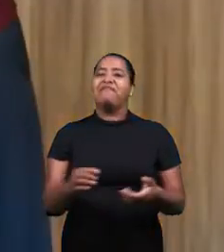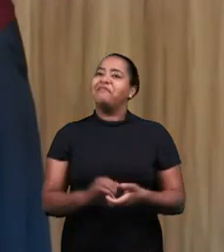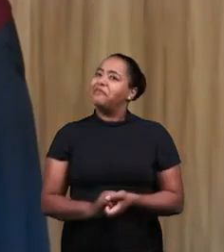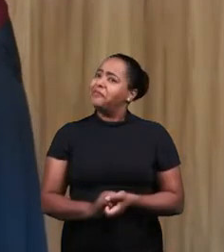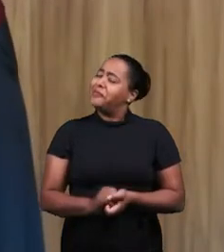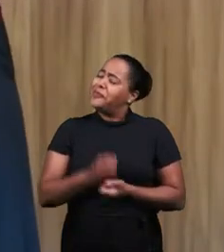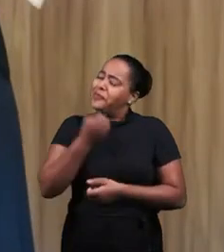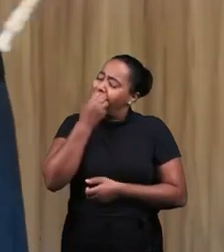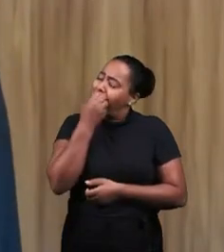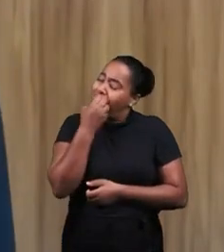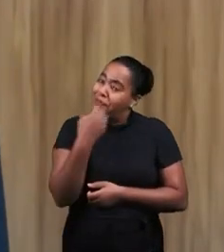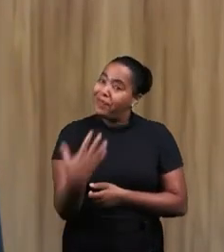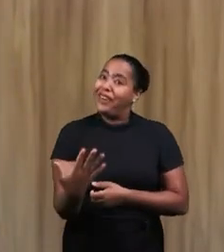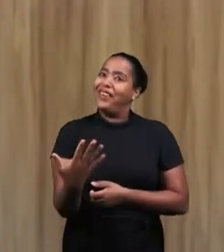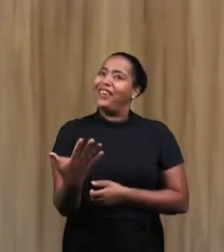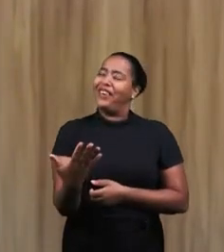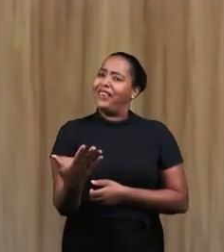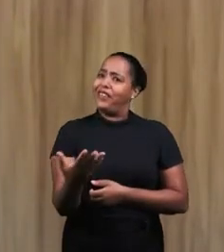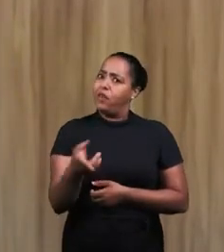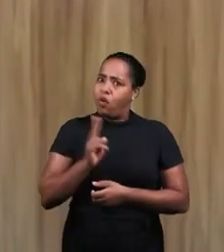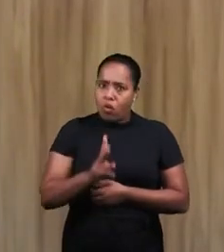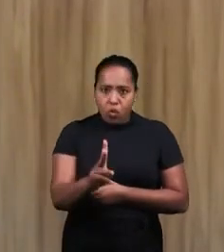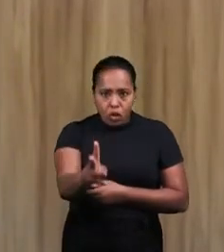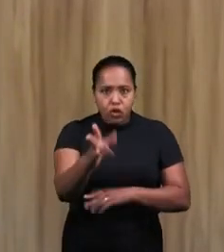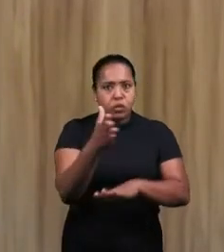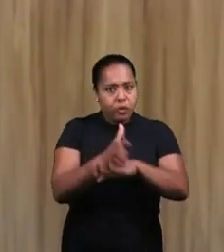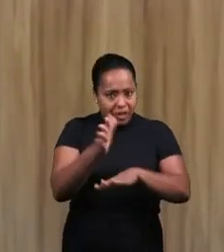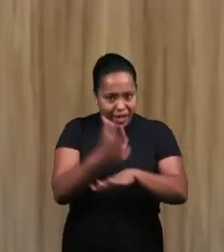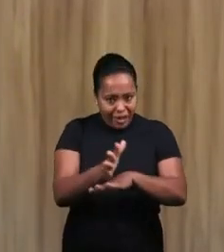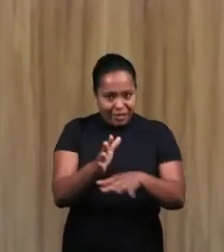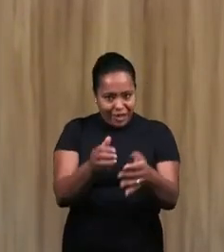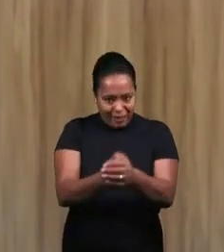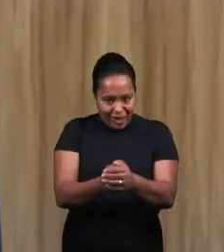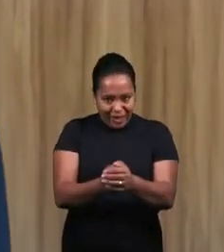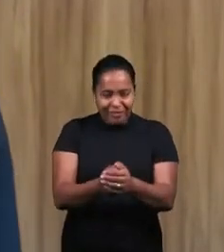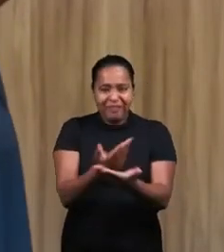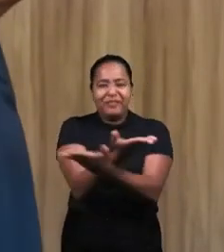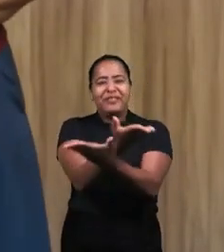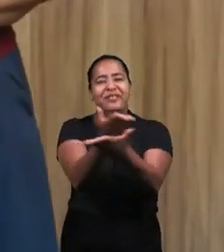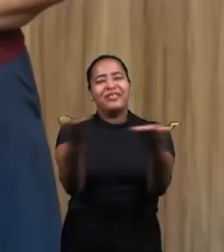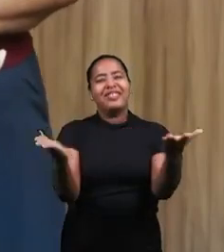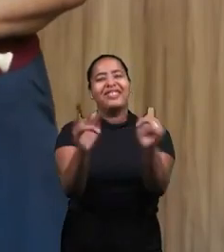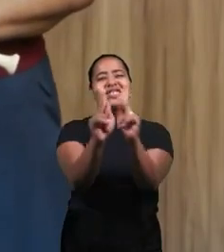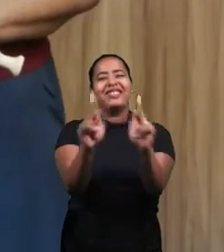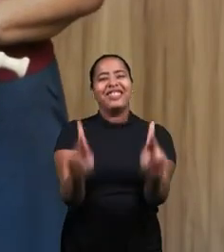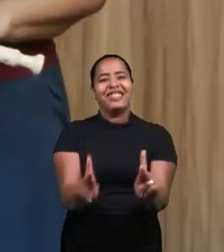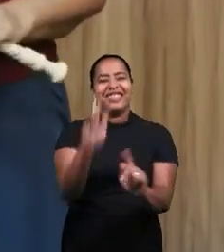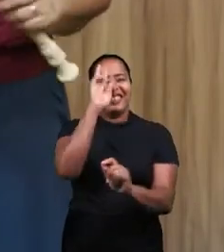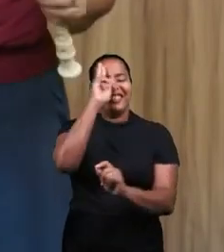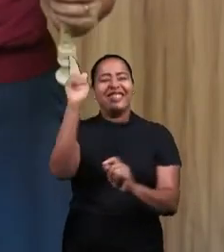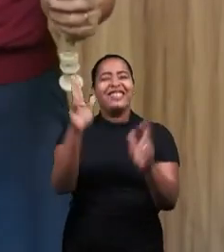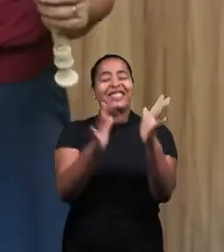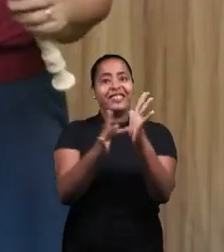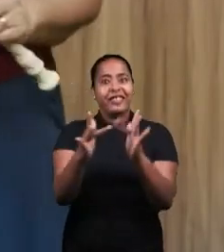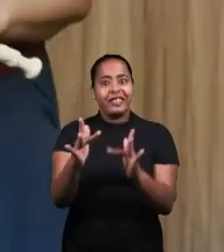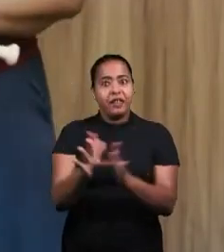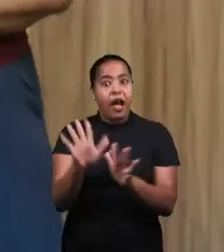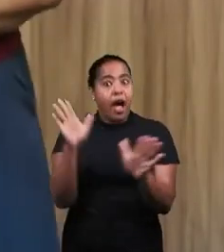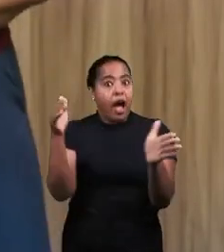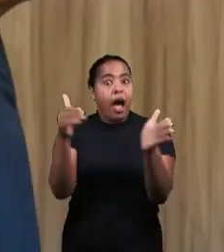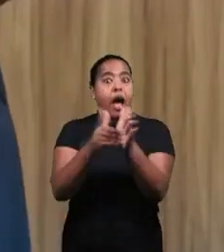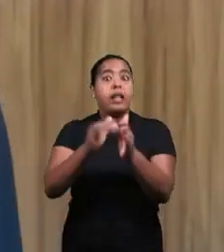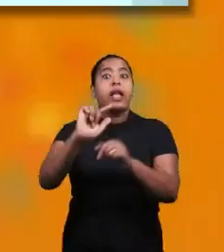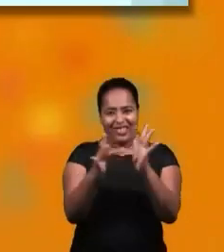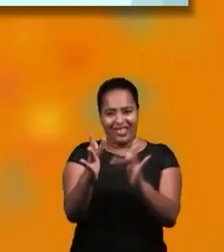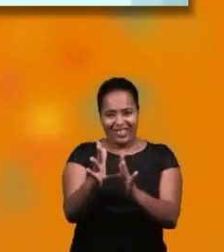Very good. Keep practicing. Amen. And to everyone, the peace of the Lord Jesus. And